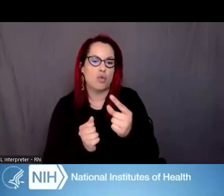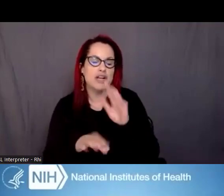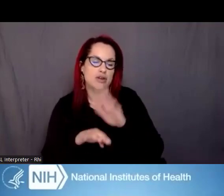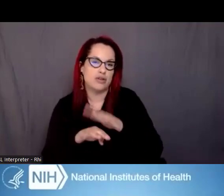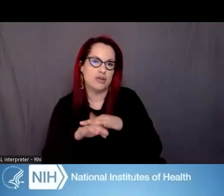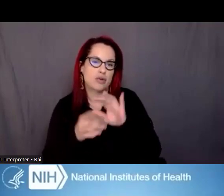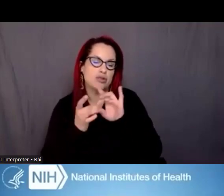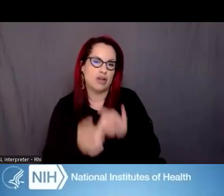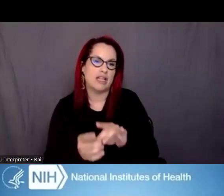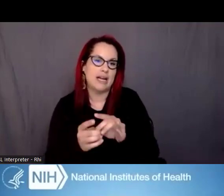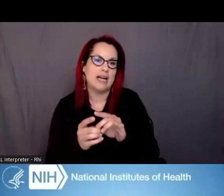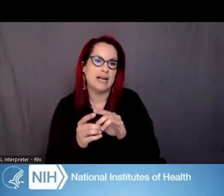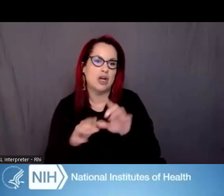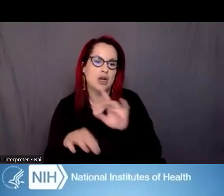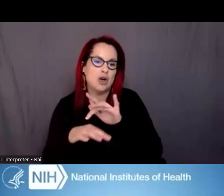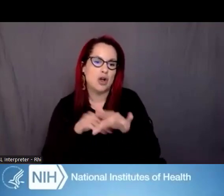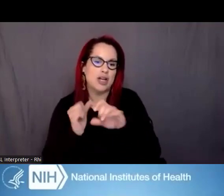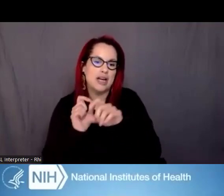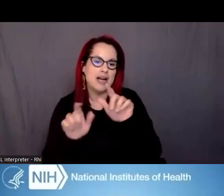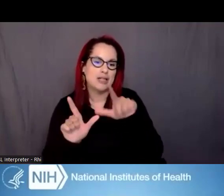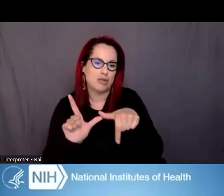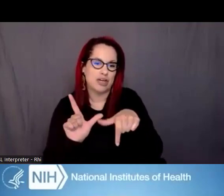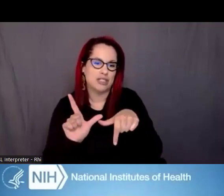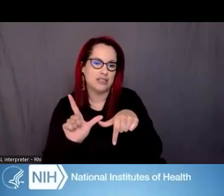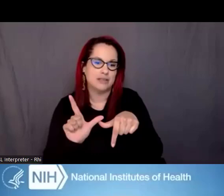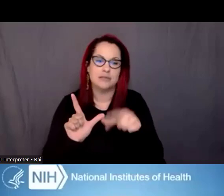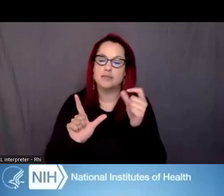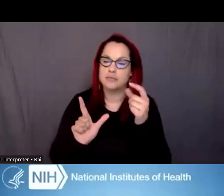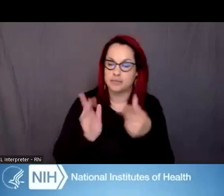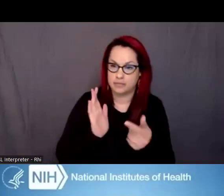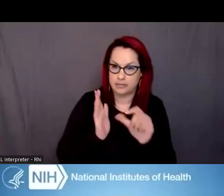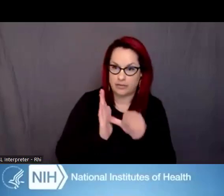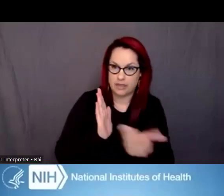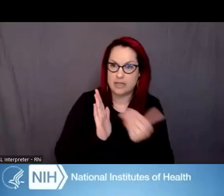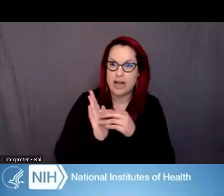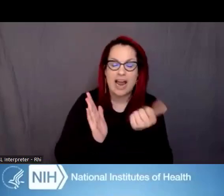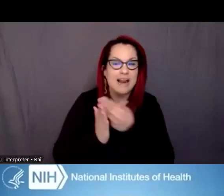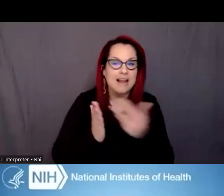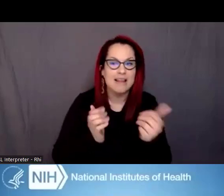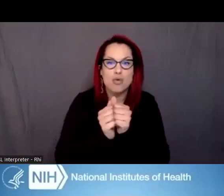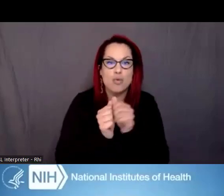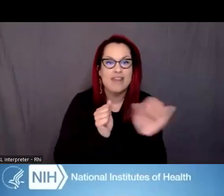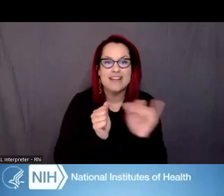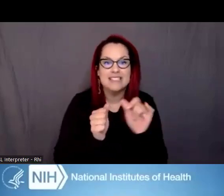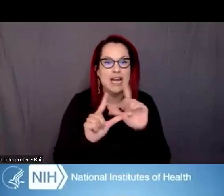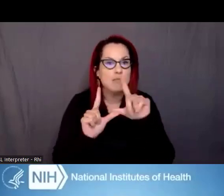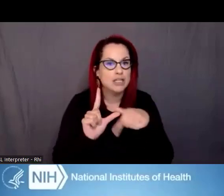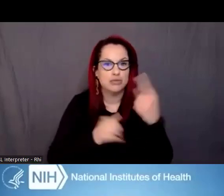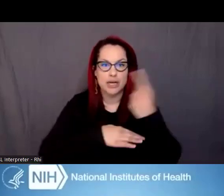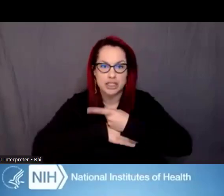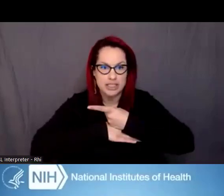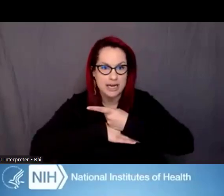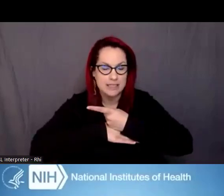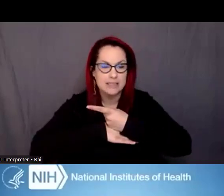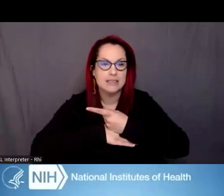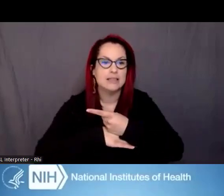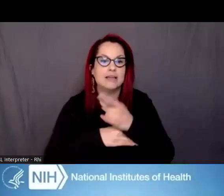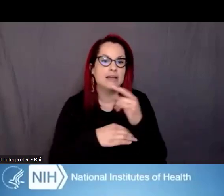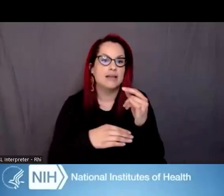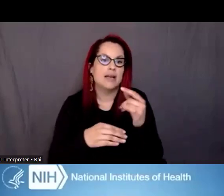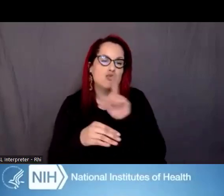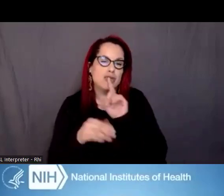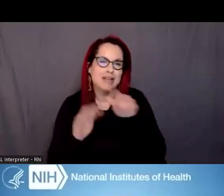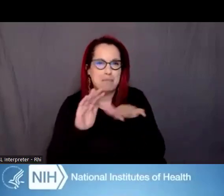Again, what we said is anything that has the same expiration date and